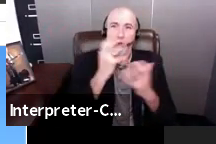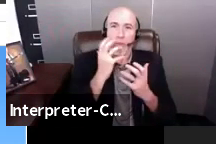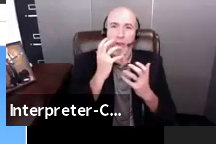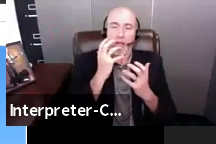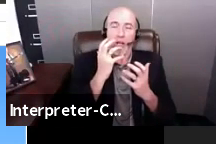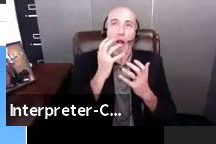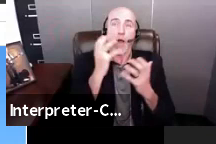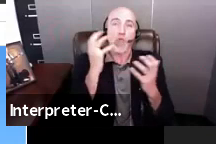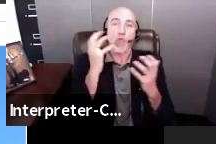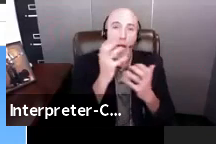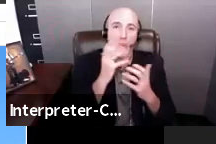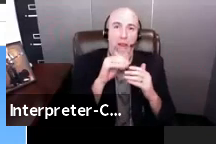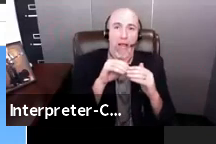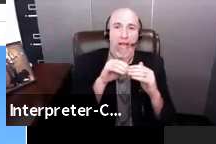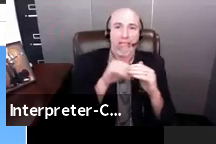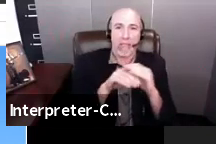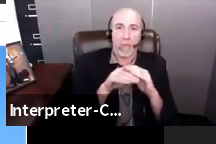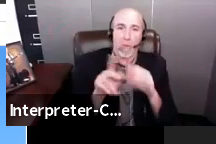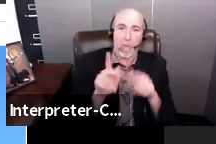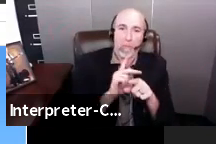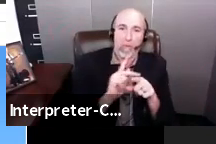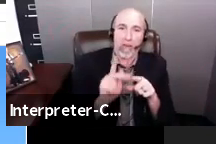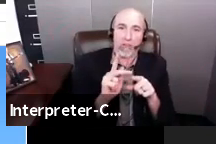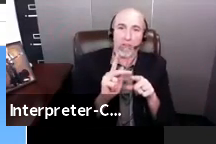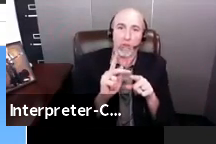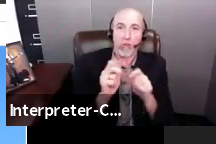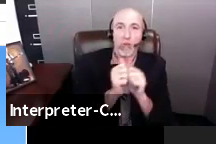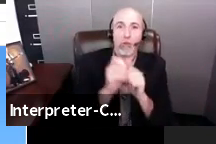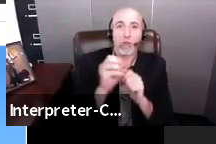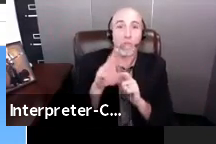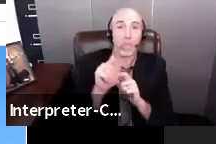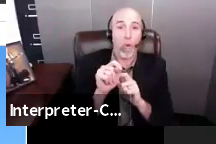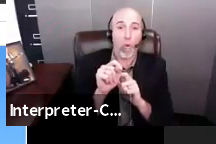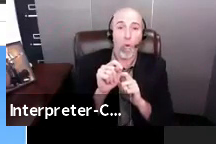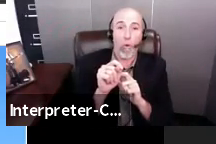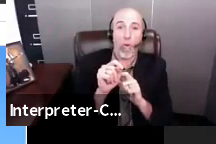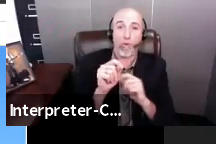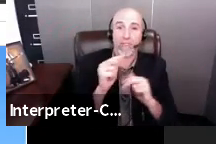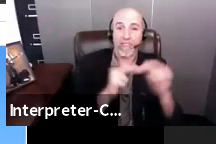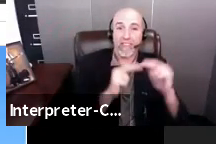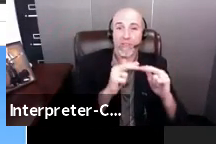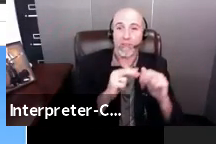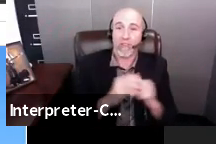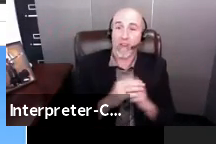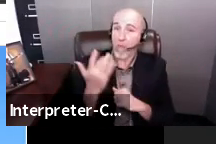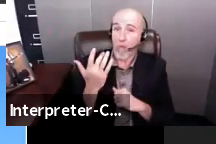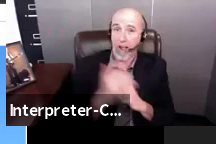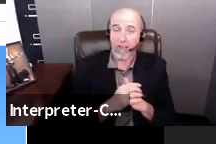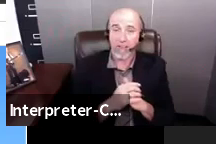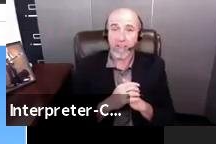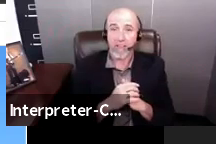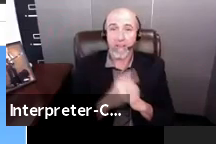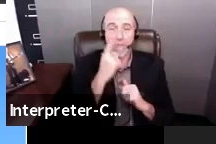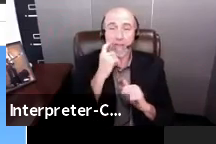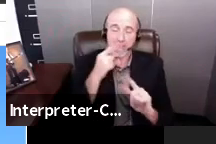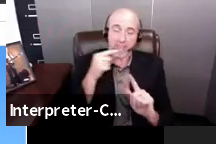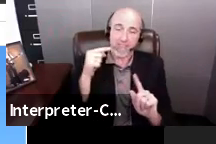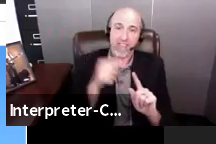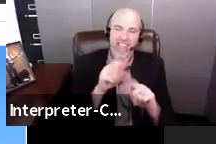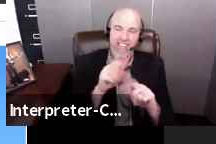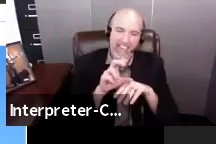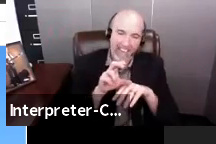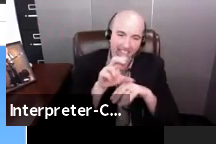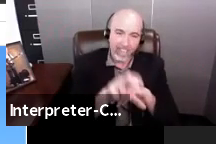incredible accessible professional sports venues. And why is that? It's all due to investment